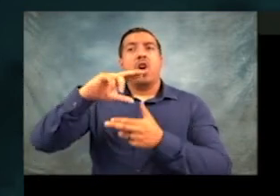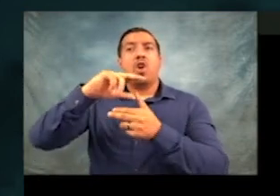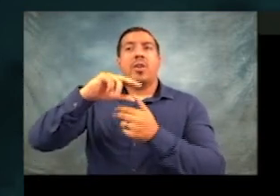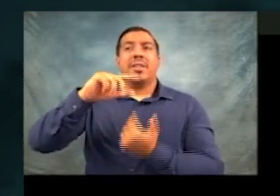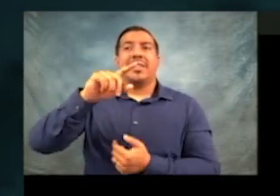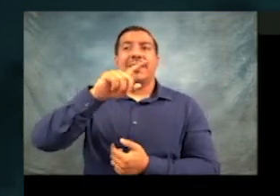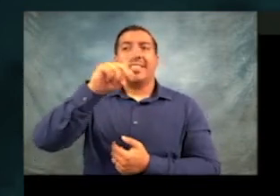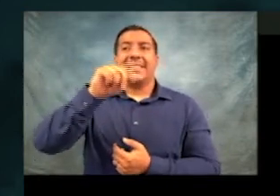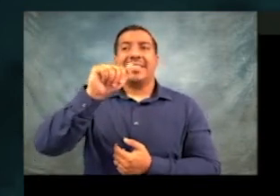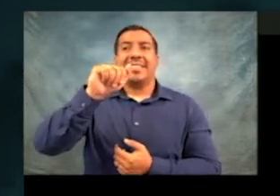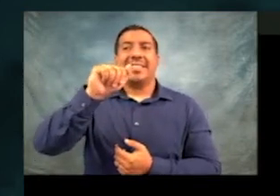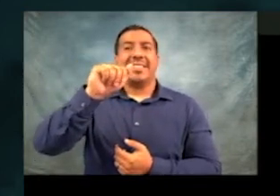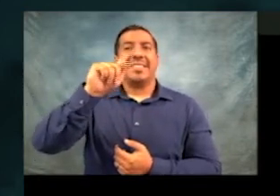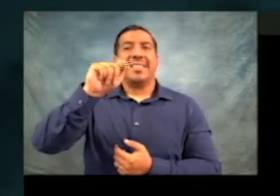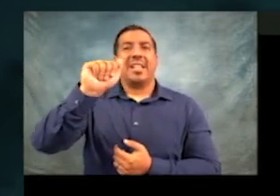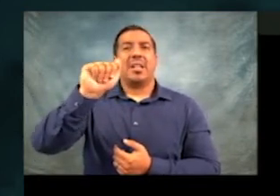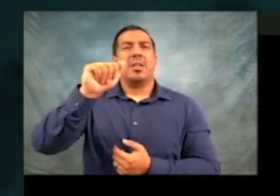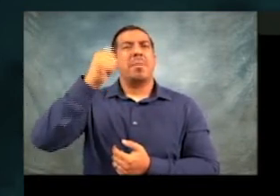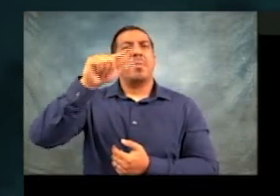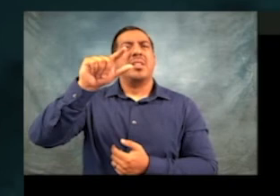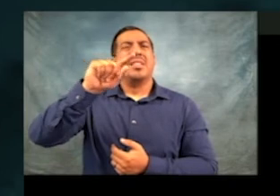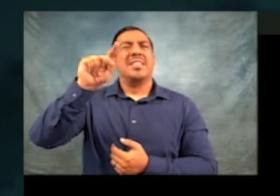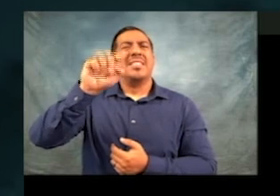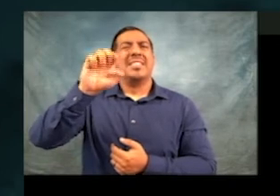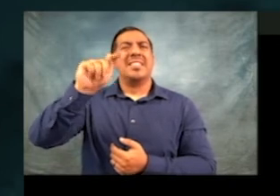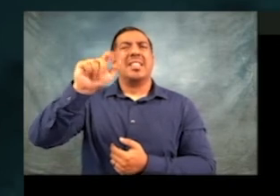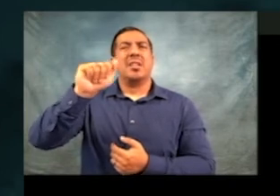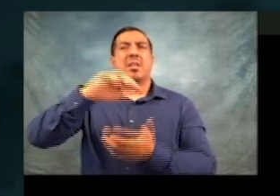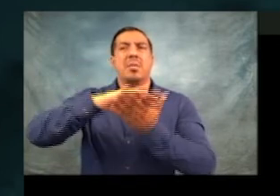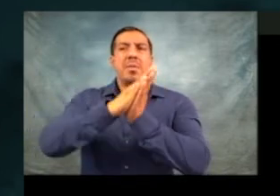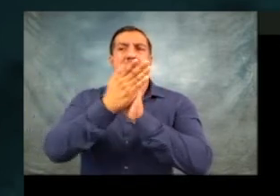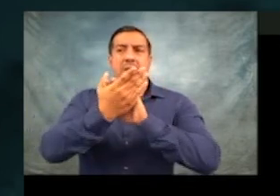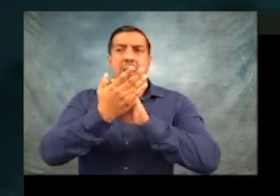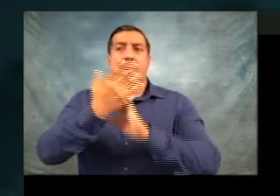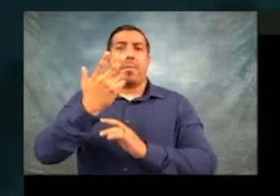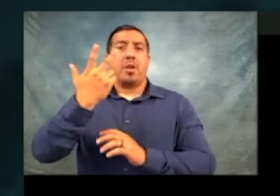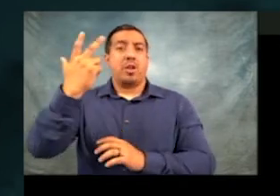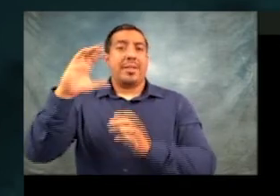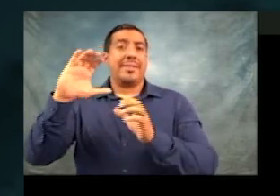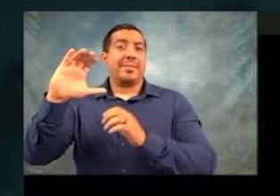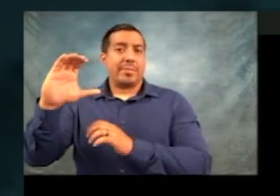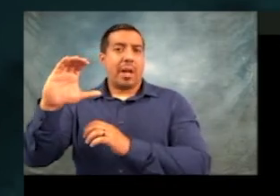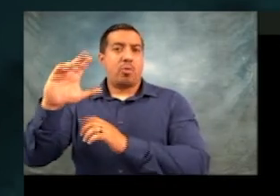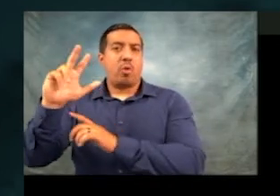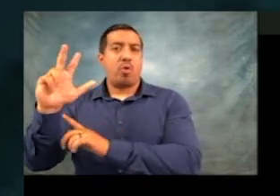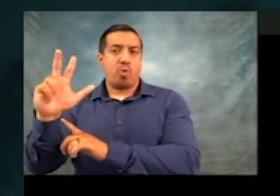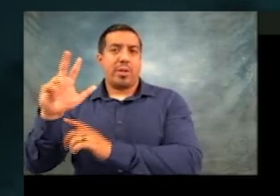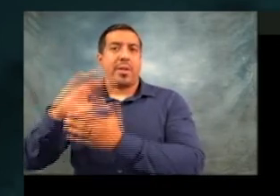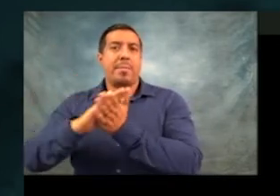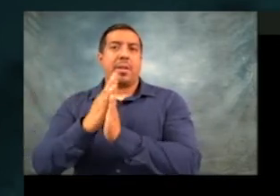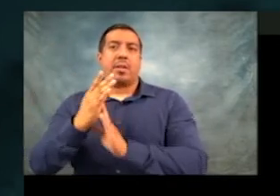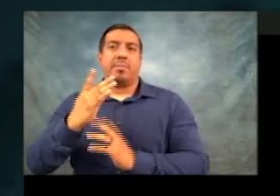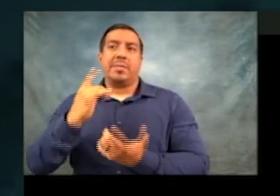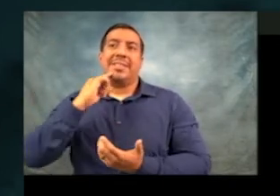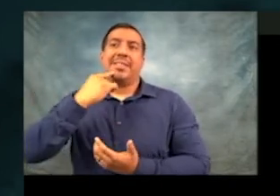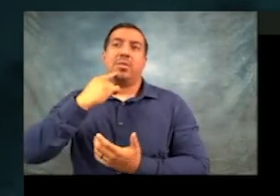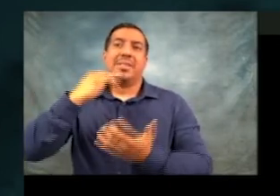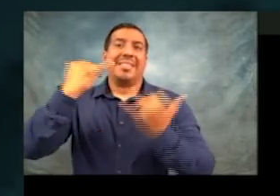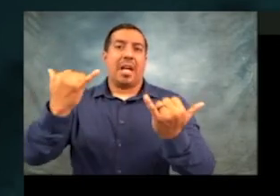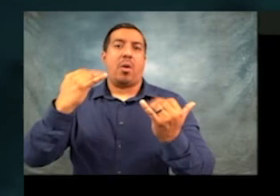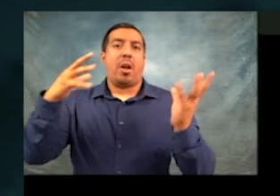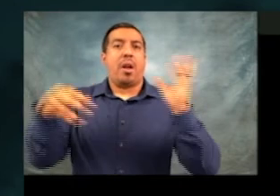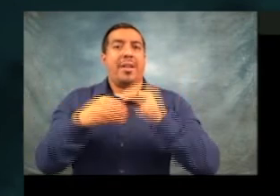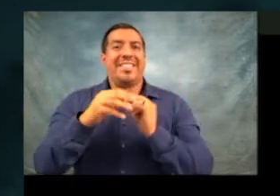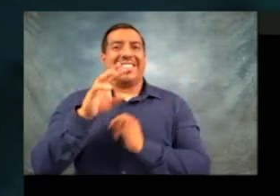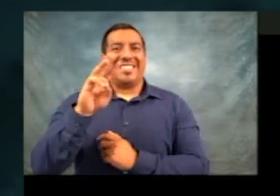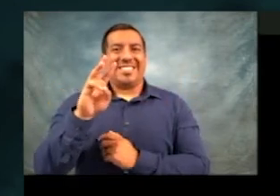got upgraded from a Category 2 to a Category 3. That makes it a major hurricane. So there's now 6 major hurricanes. So